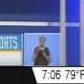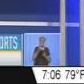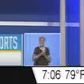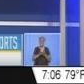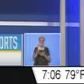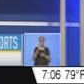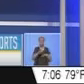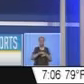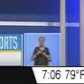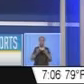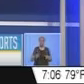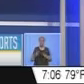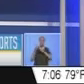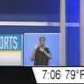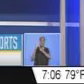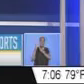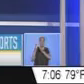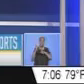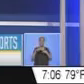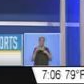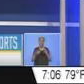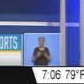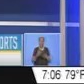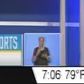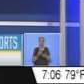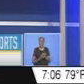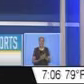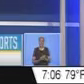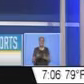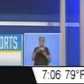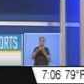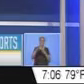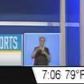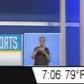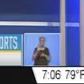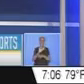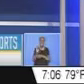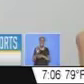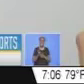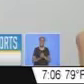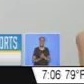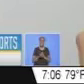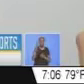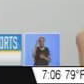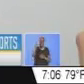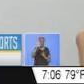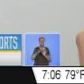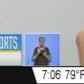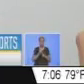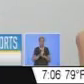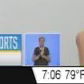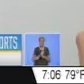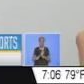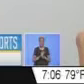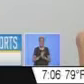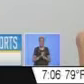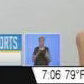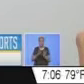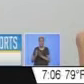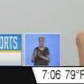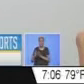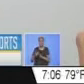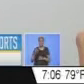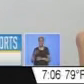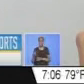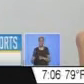cleanup on Grand Bahama is also progressing well, especially in the east. The Ministry of Works is preparing to